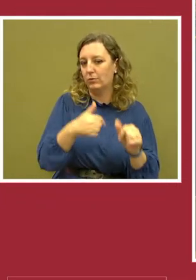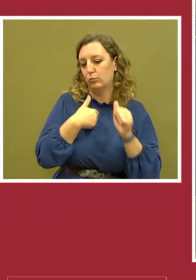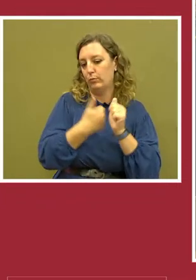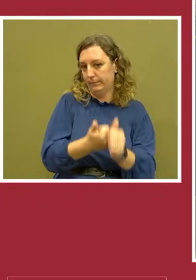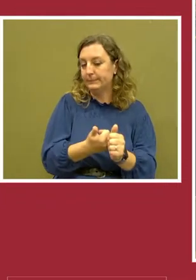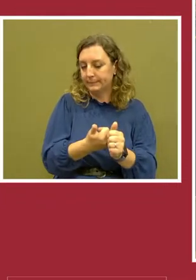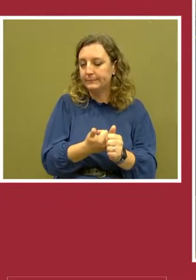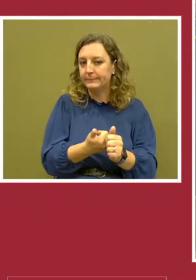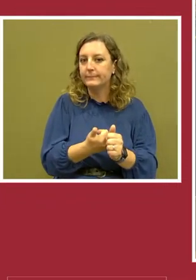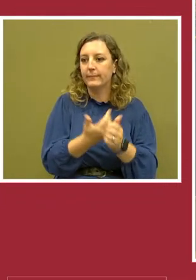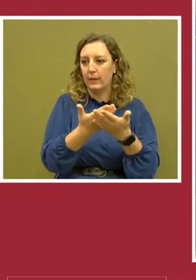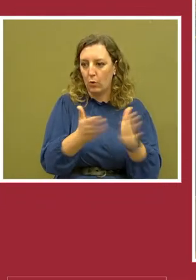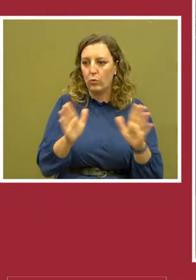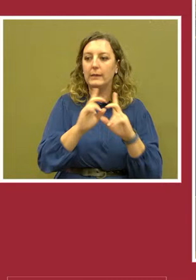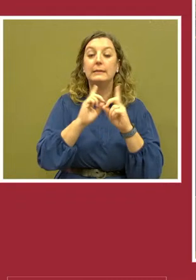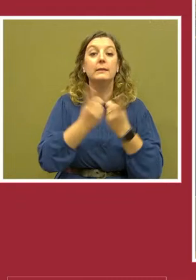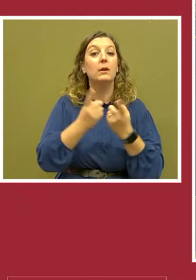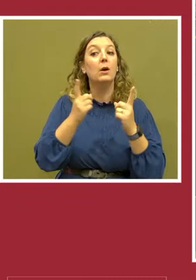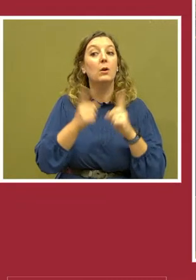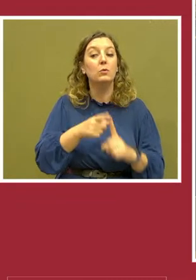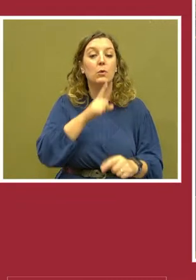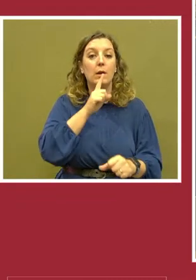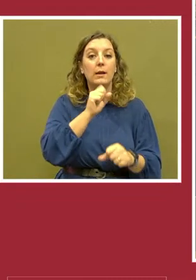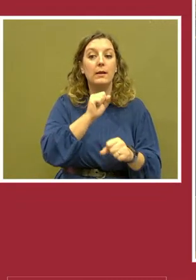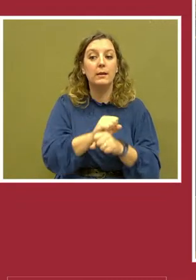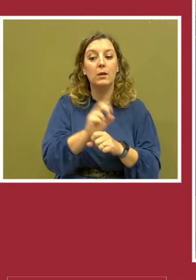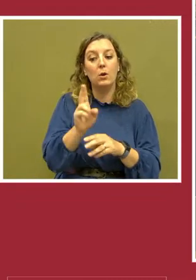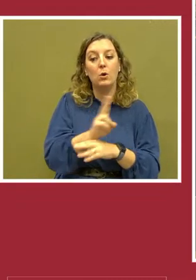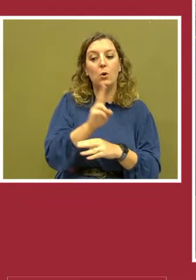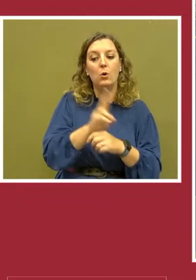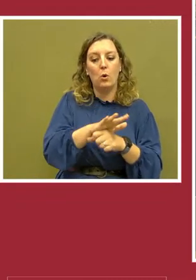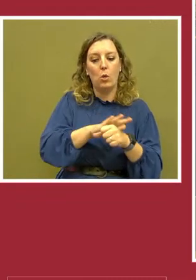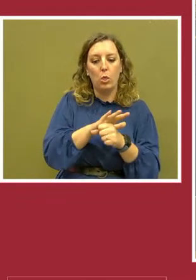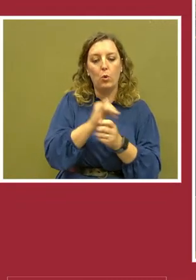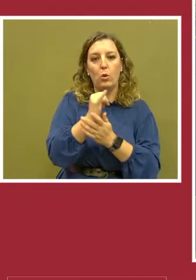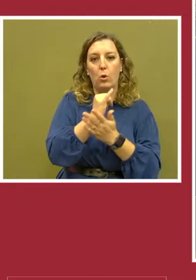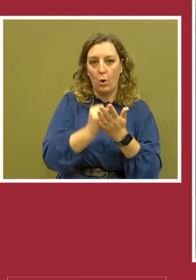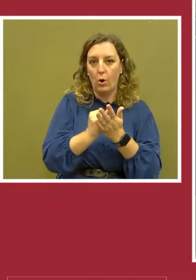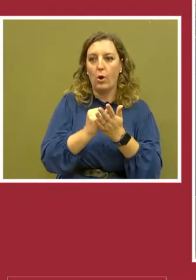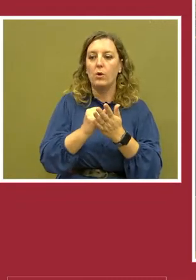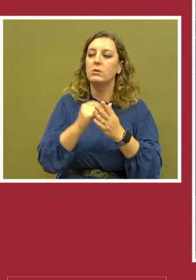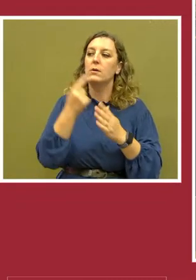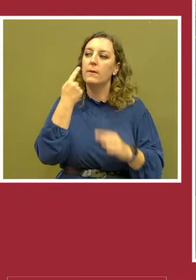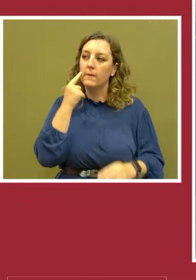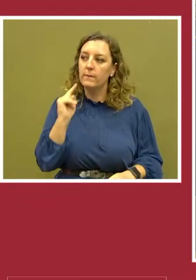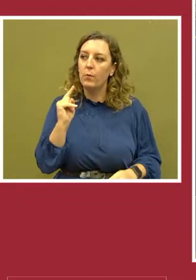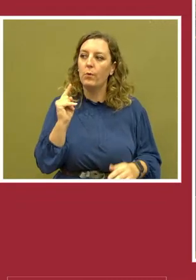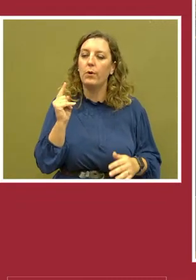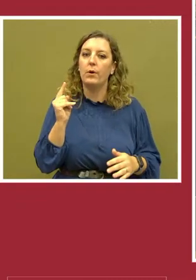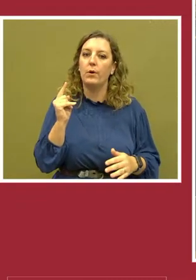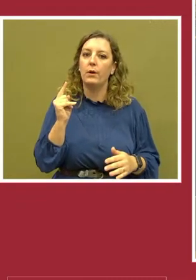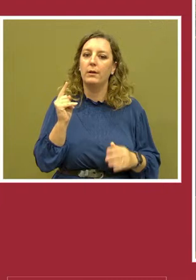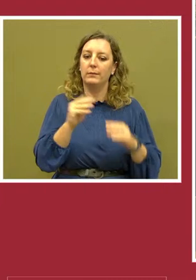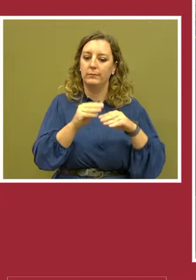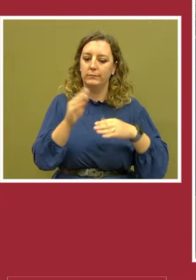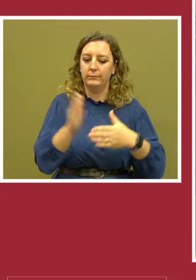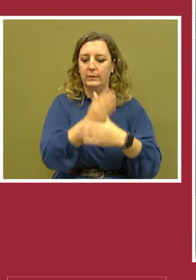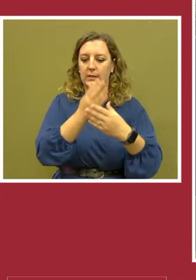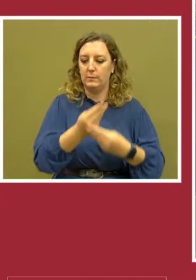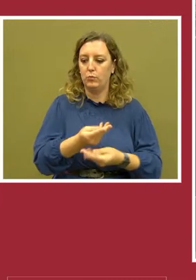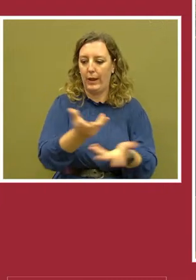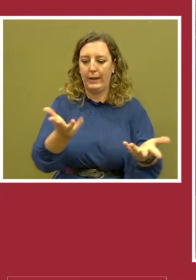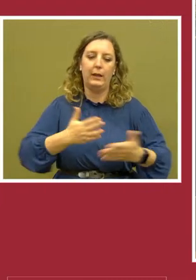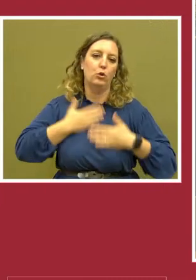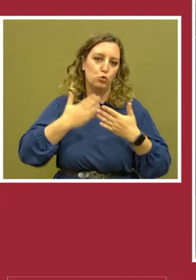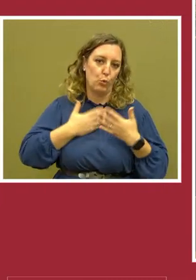with across the district to actually use local art as a form of spreading joy and